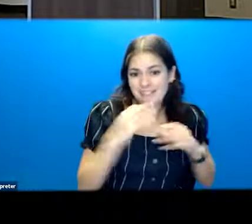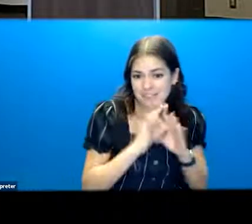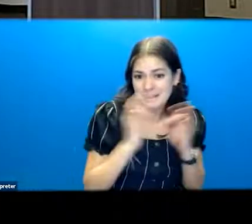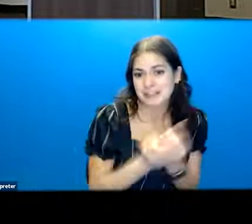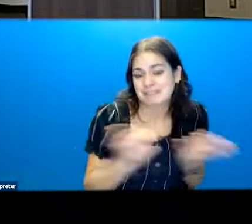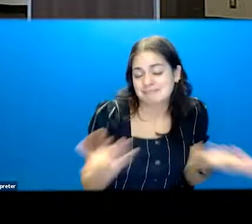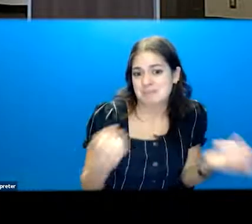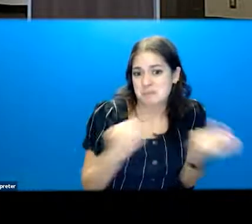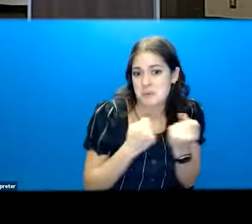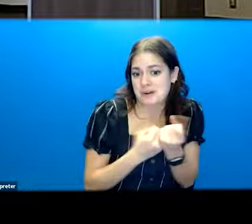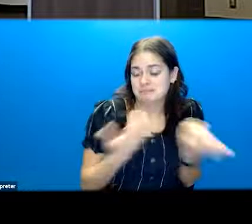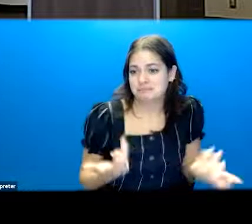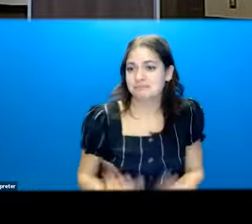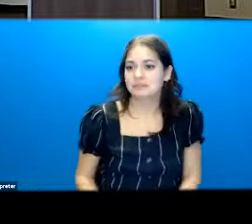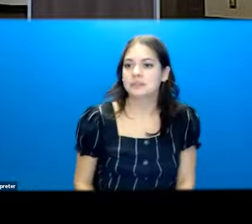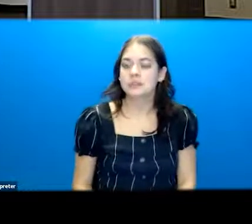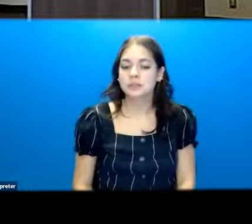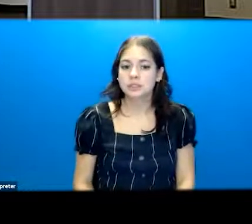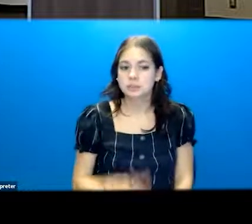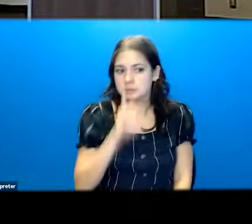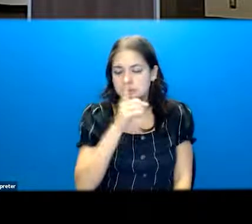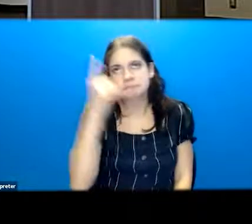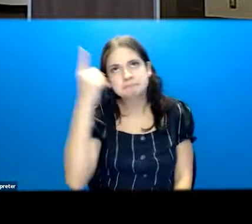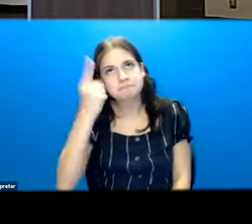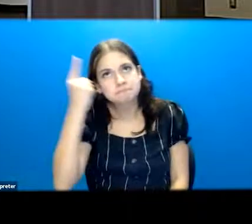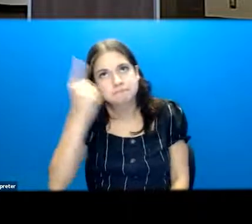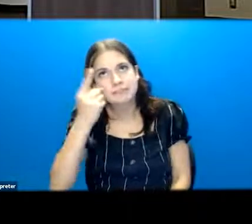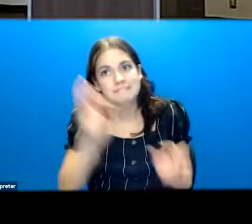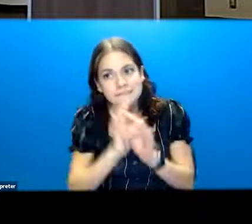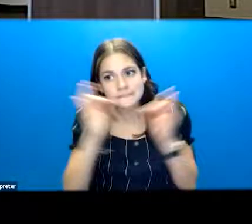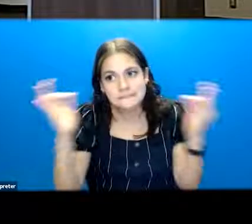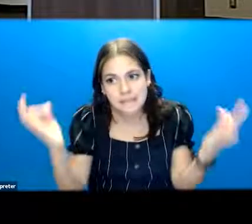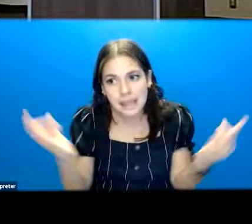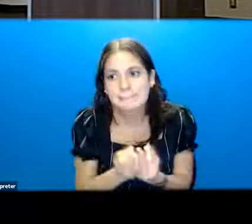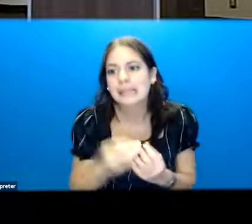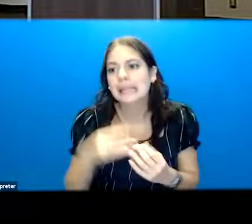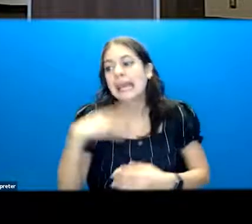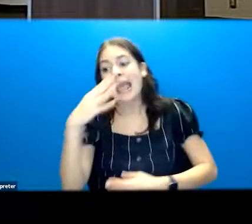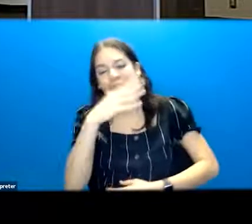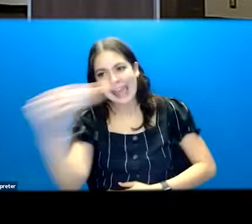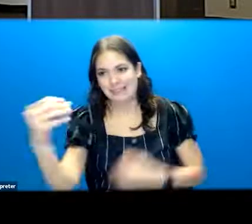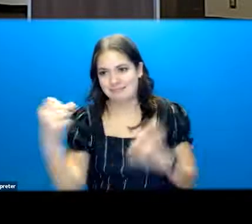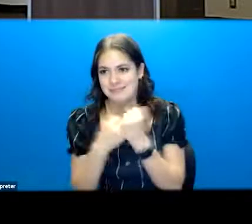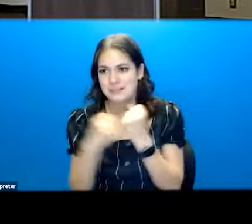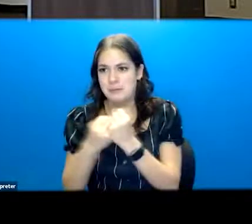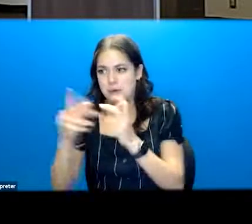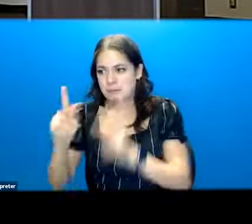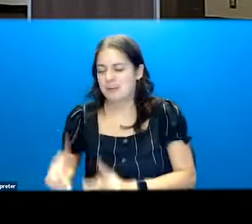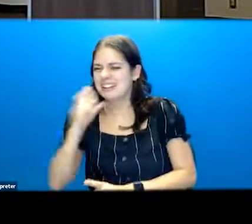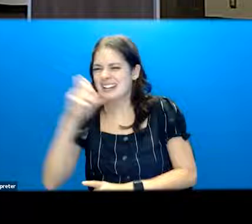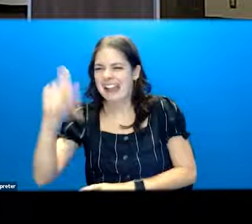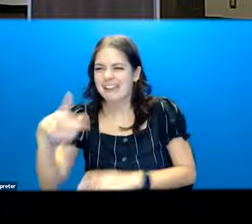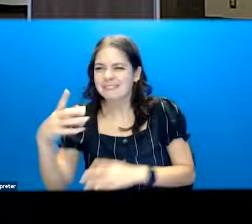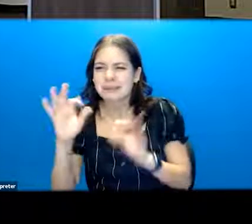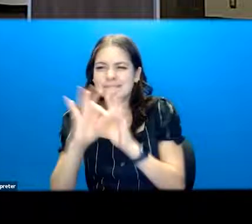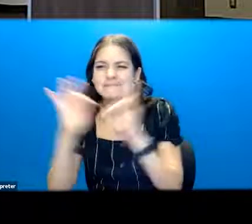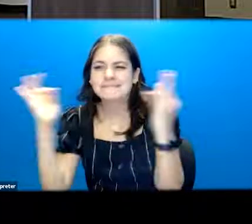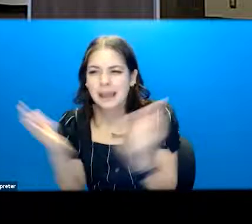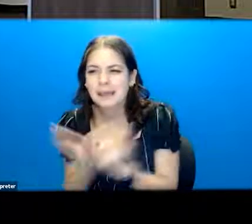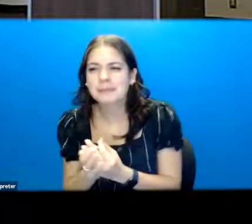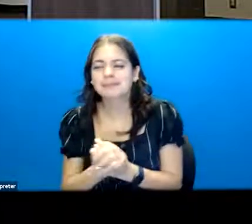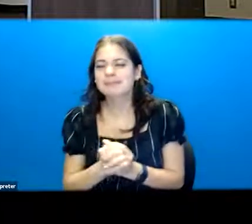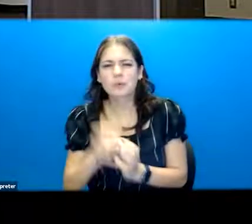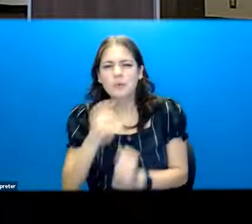members. And so to really think about family members and support person, whoever that individual has identified as a